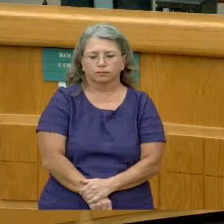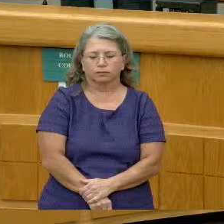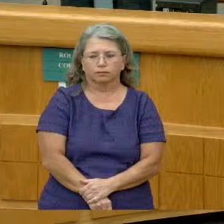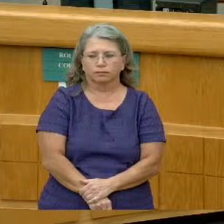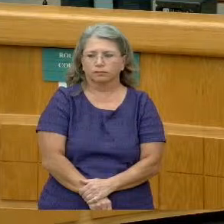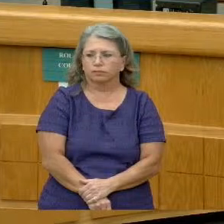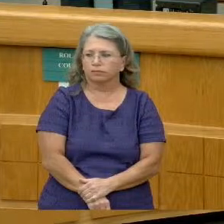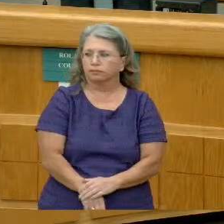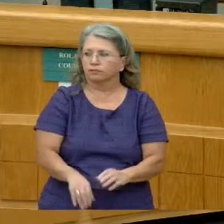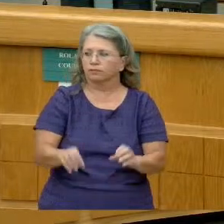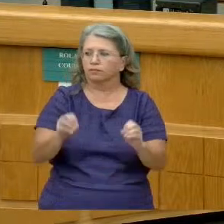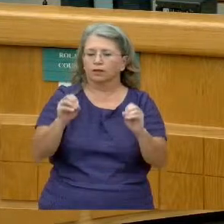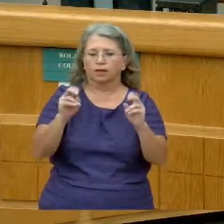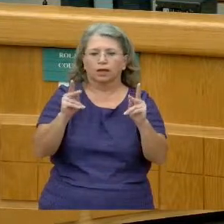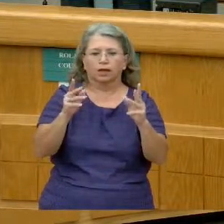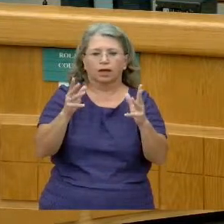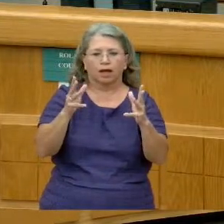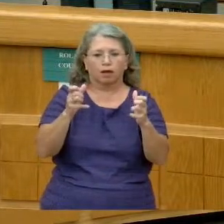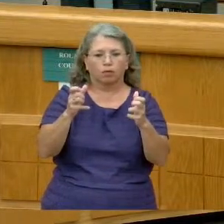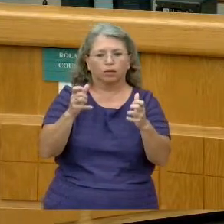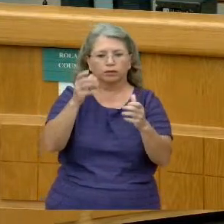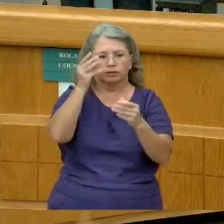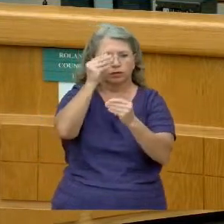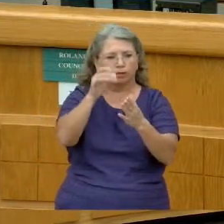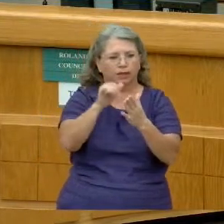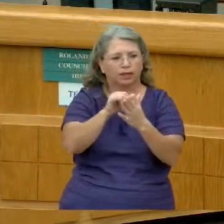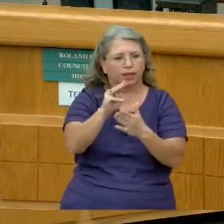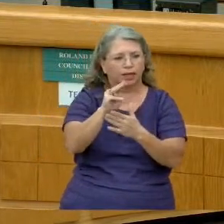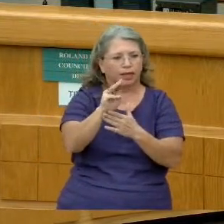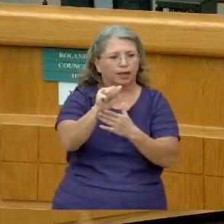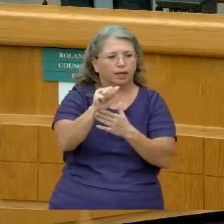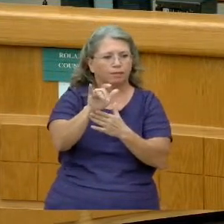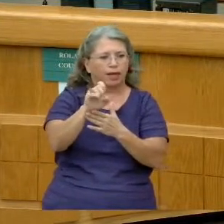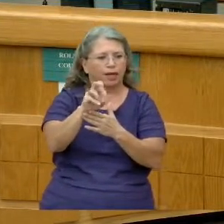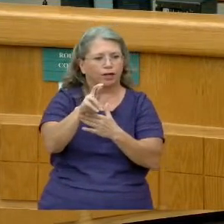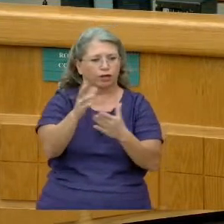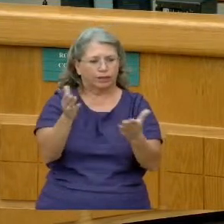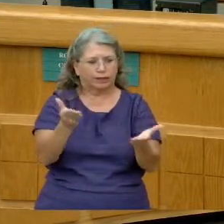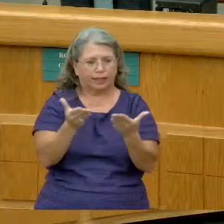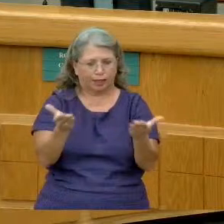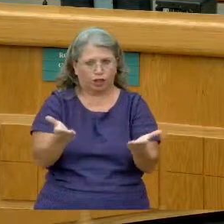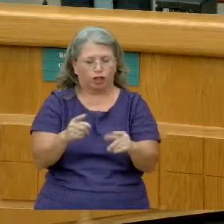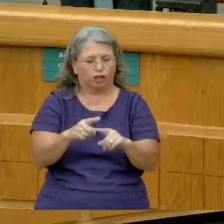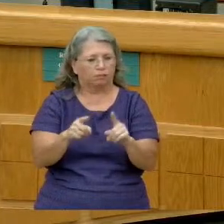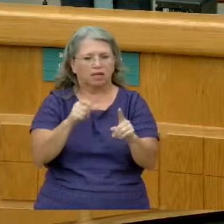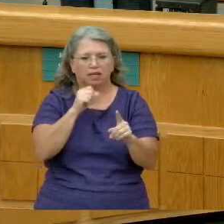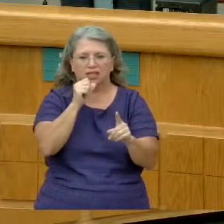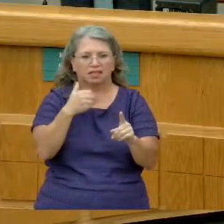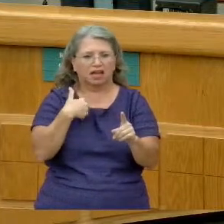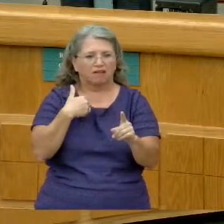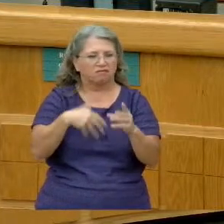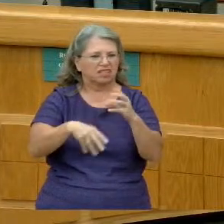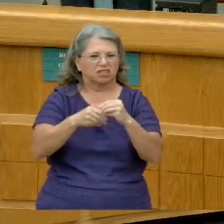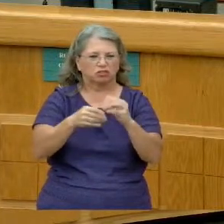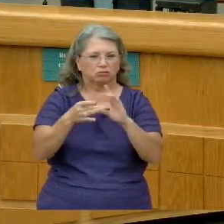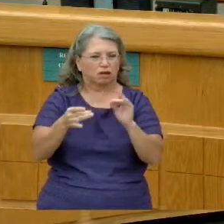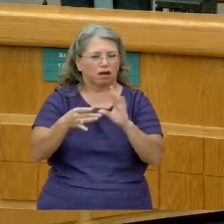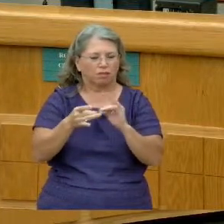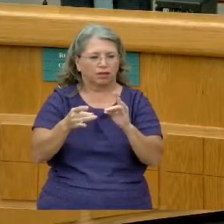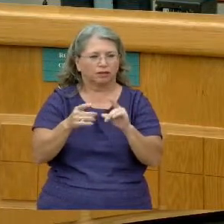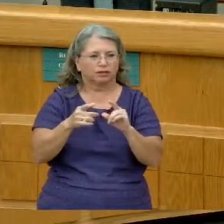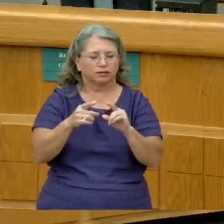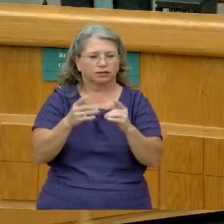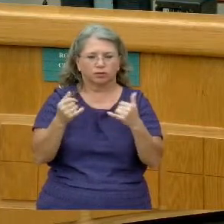Okay, I did want to acknowledge that Mayor Joe McComb is here, but he doesn't have any comments today. But we do thank him for being here and listening,